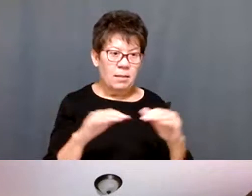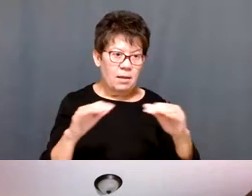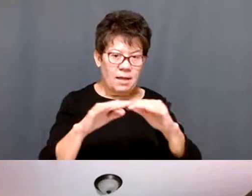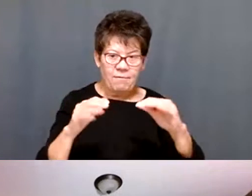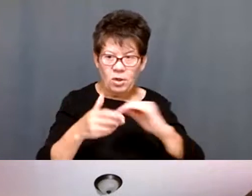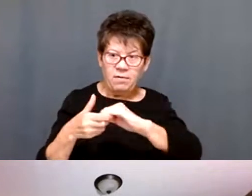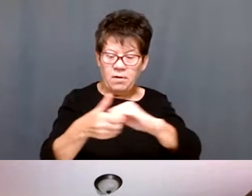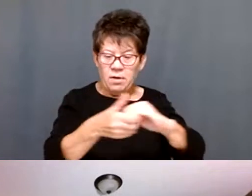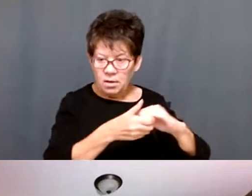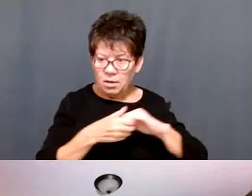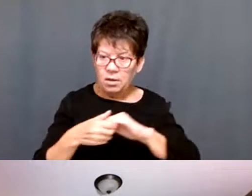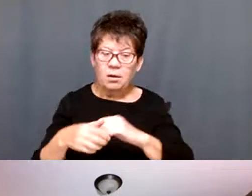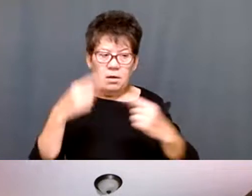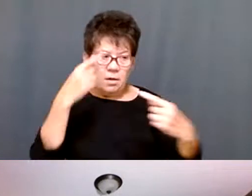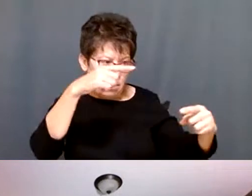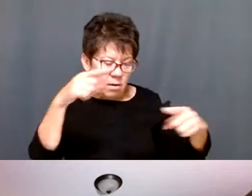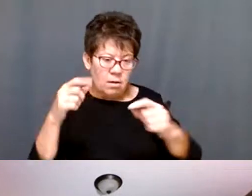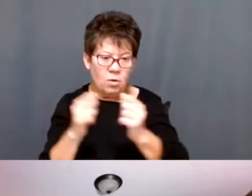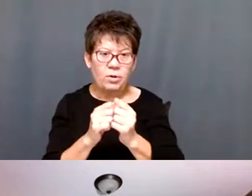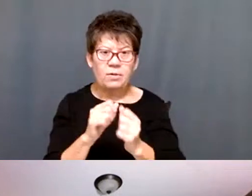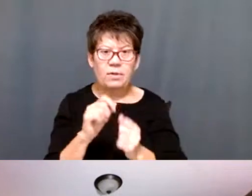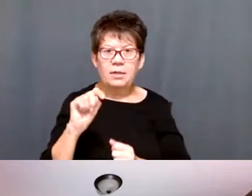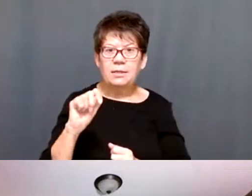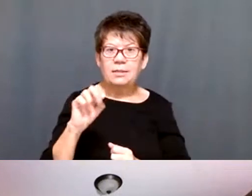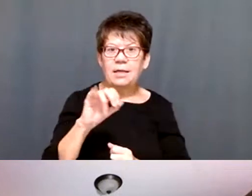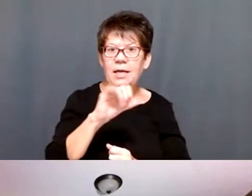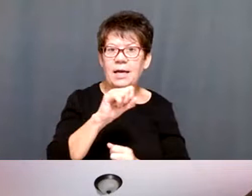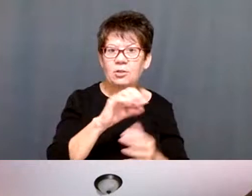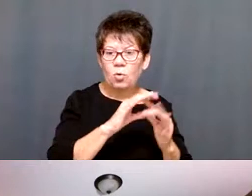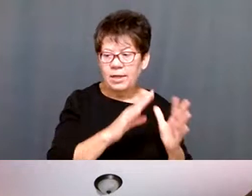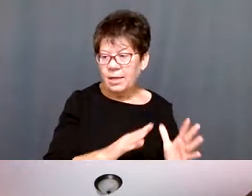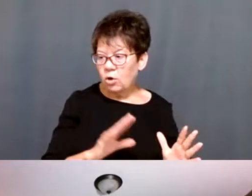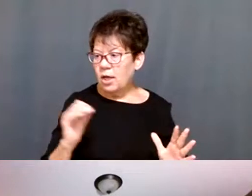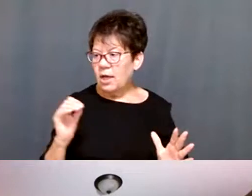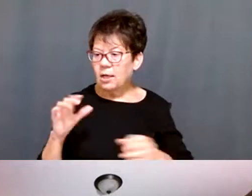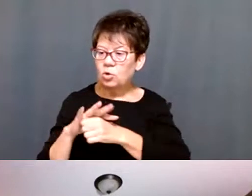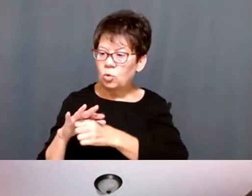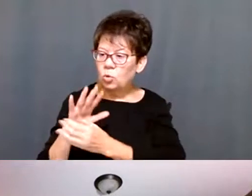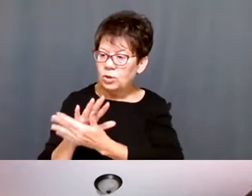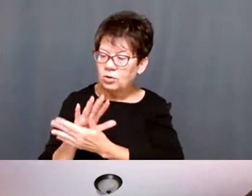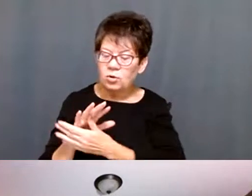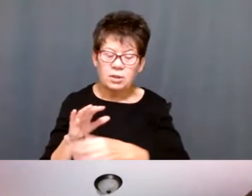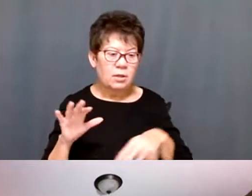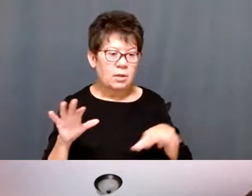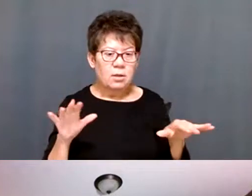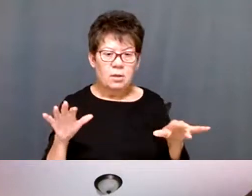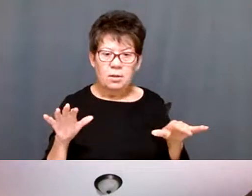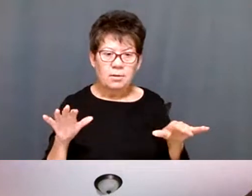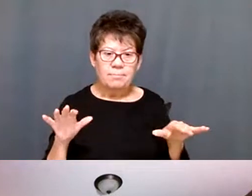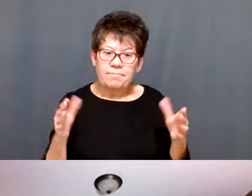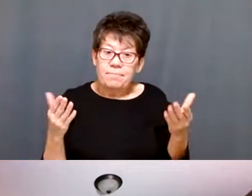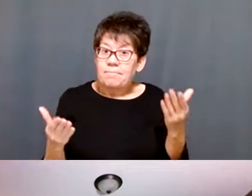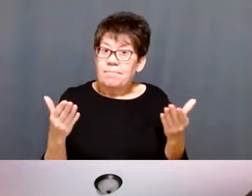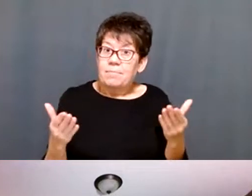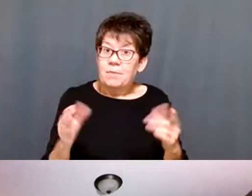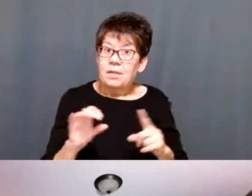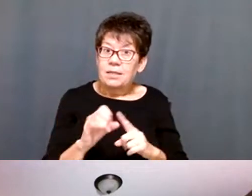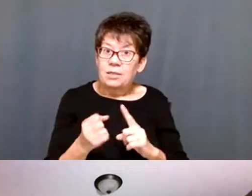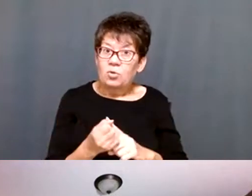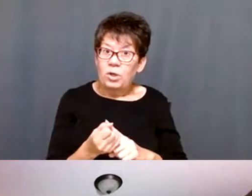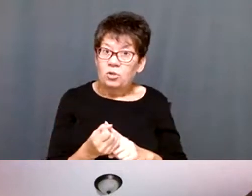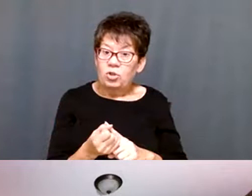collaboration between the TEIS service coordinator and the local school district, you may be in a situation